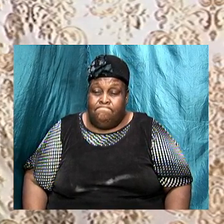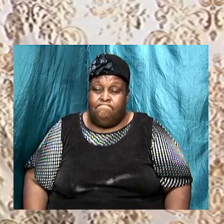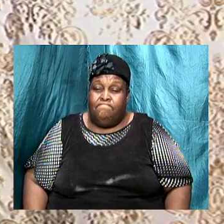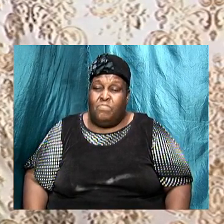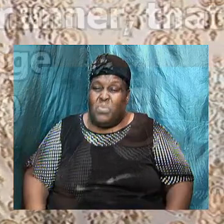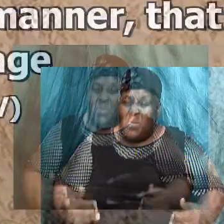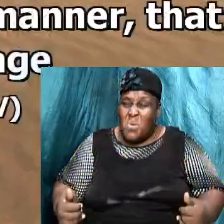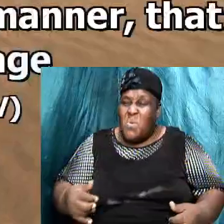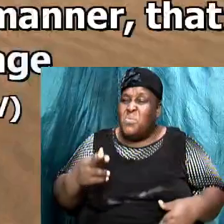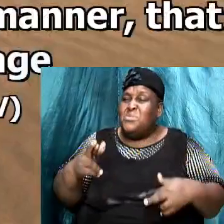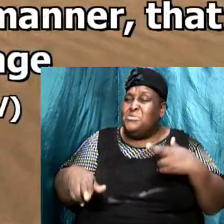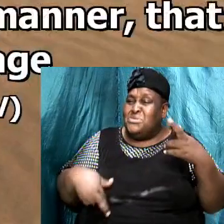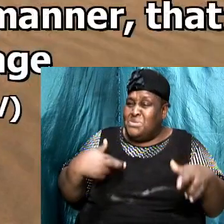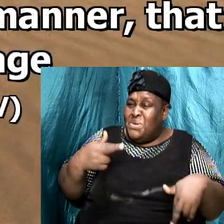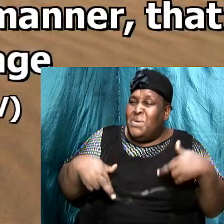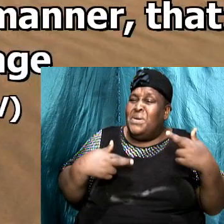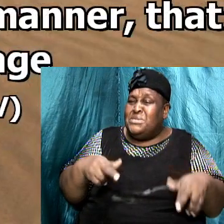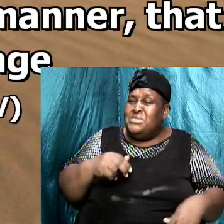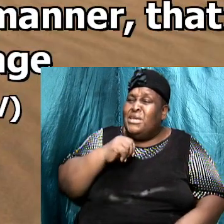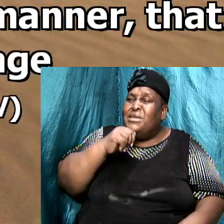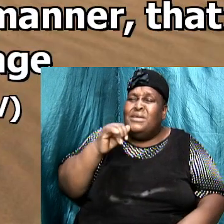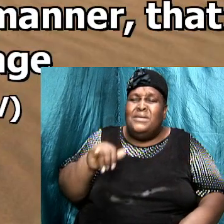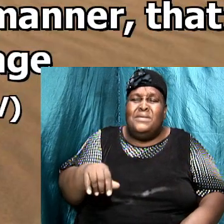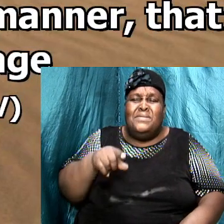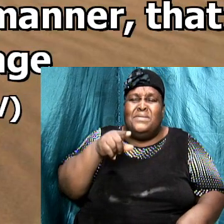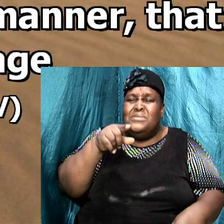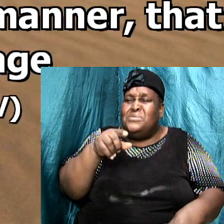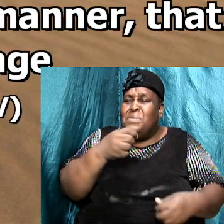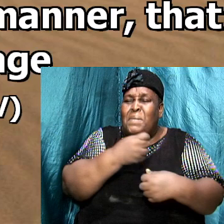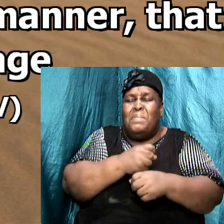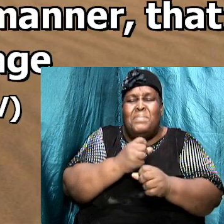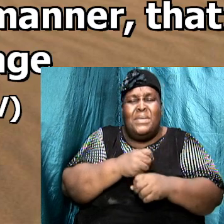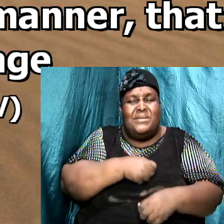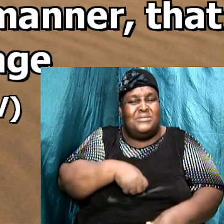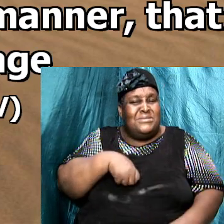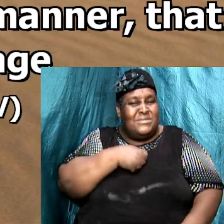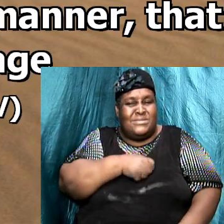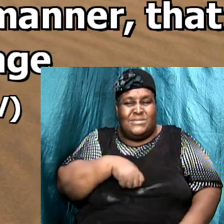Now I rejoice, not that ye were made sorry,